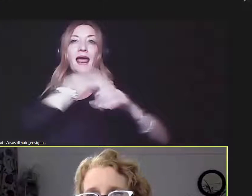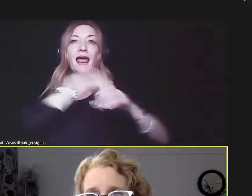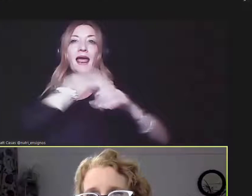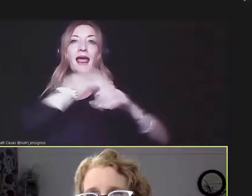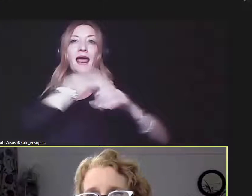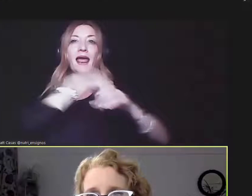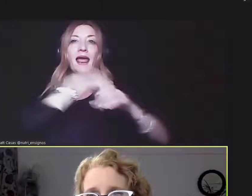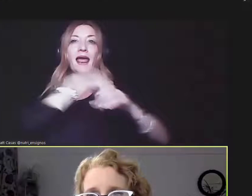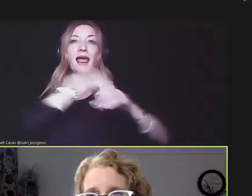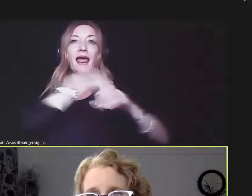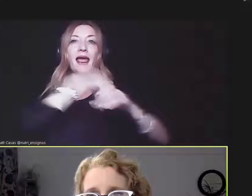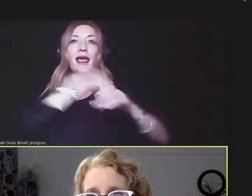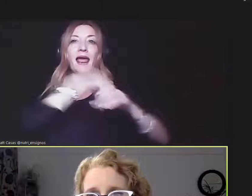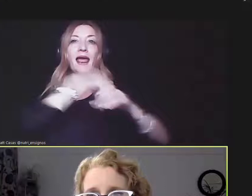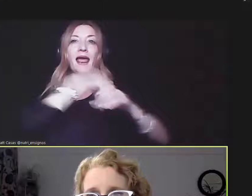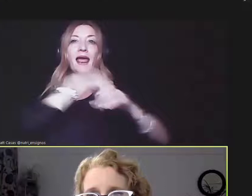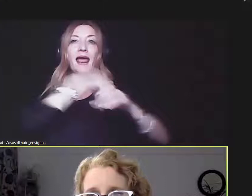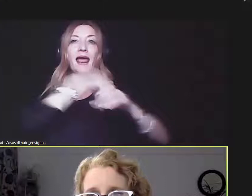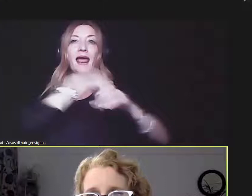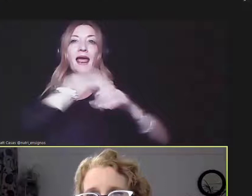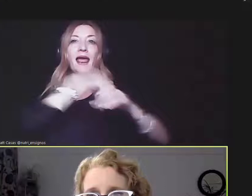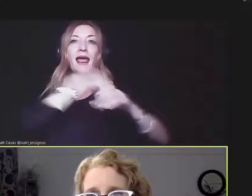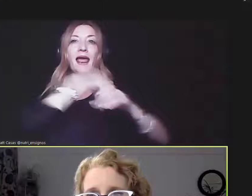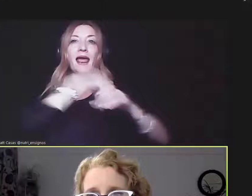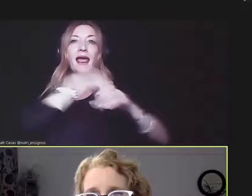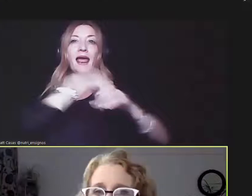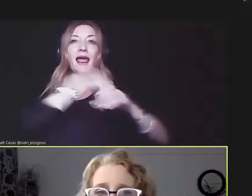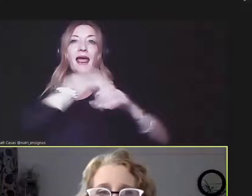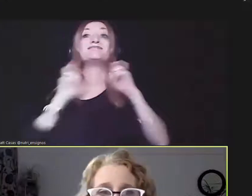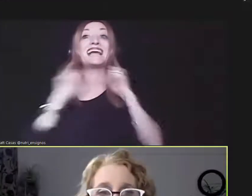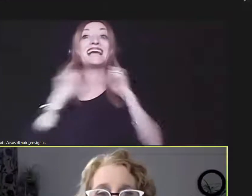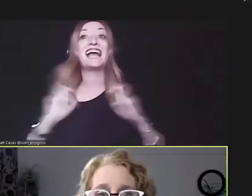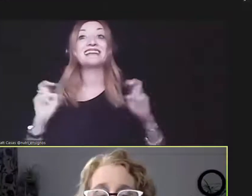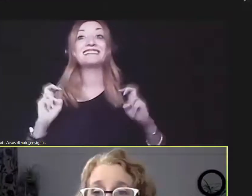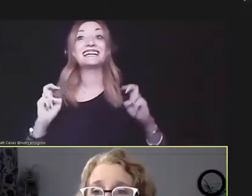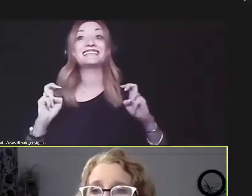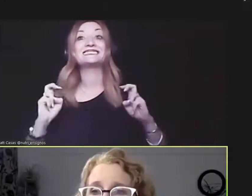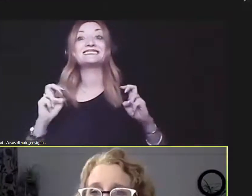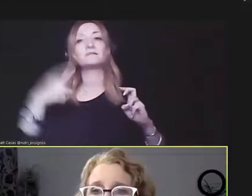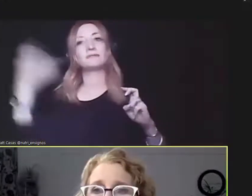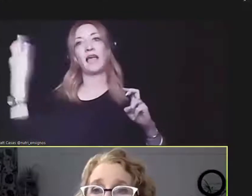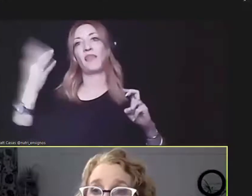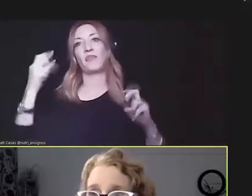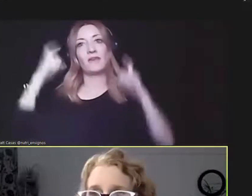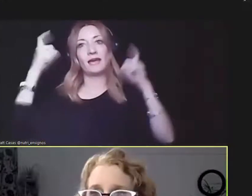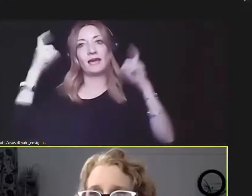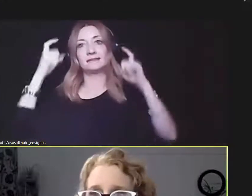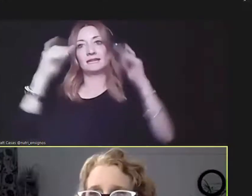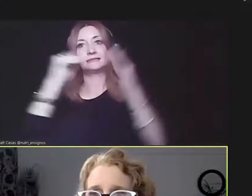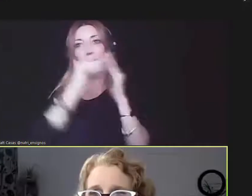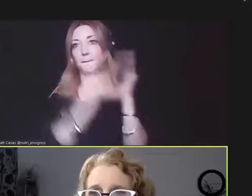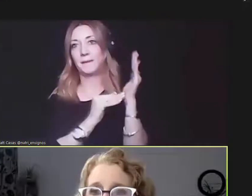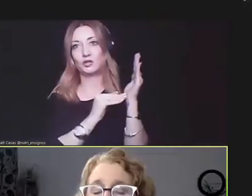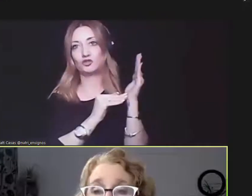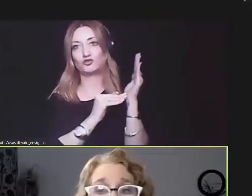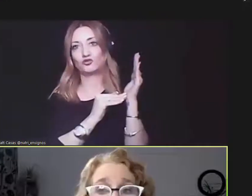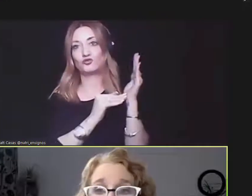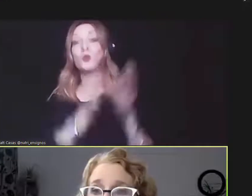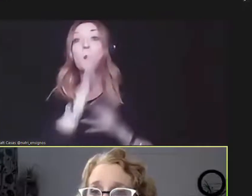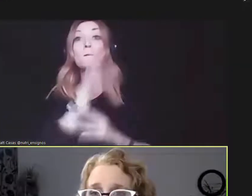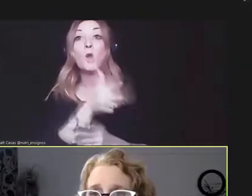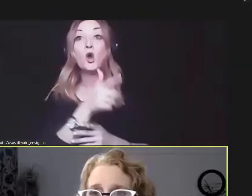health. So I want you to take a look at maybe some stress reducing activities